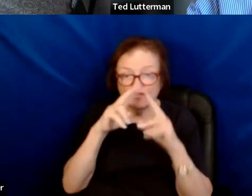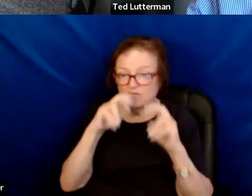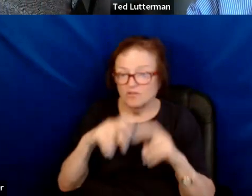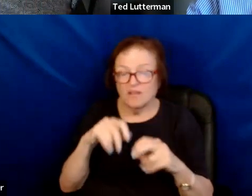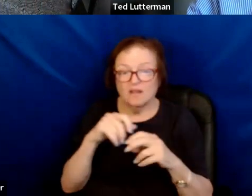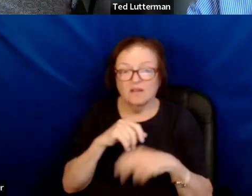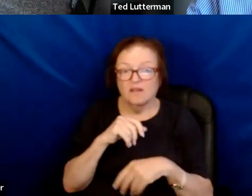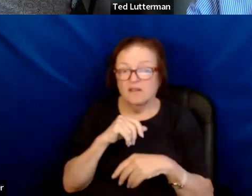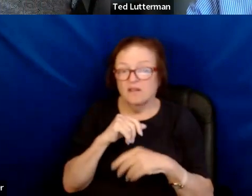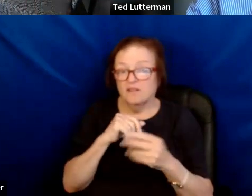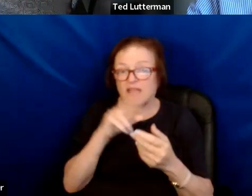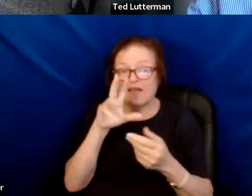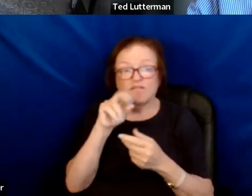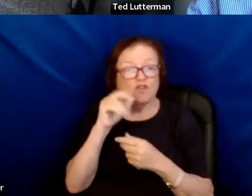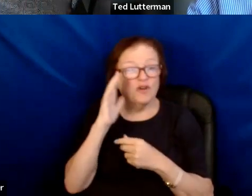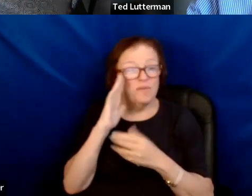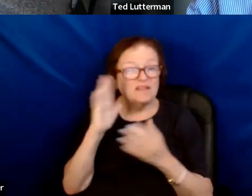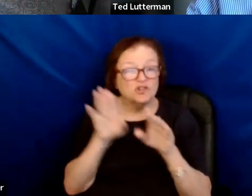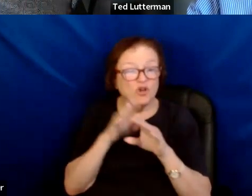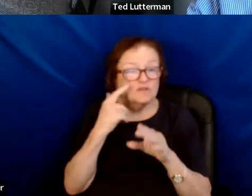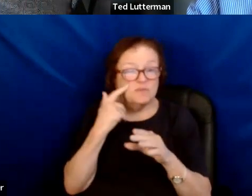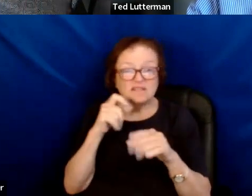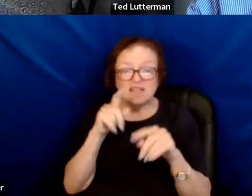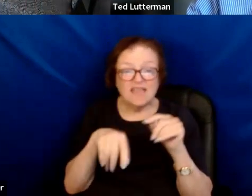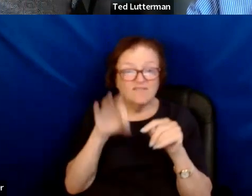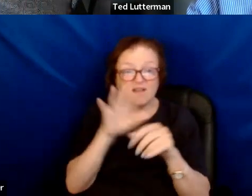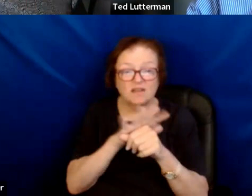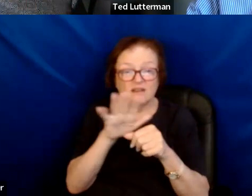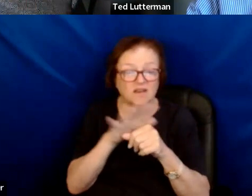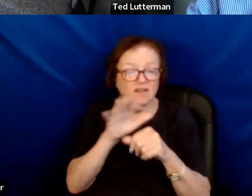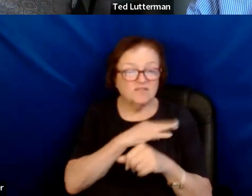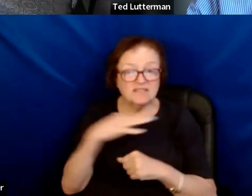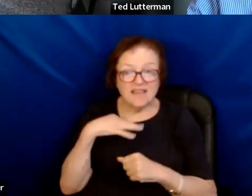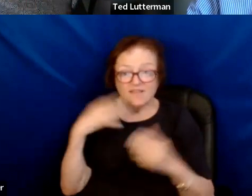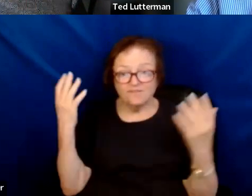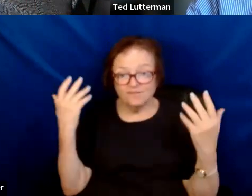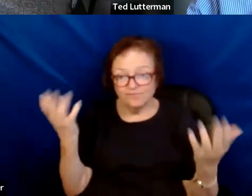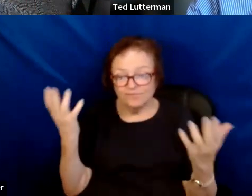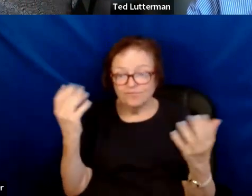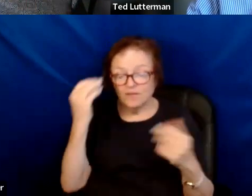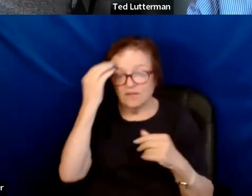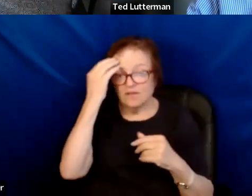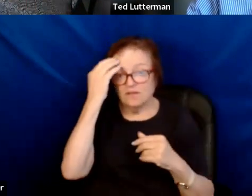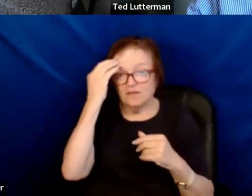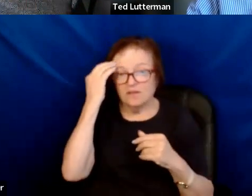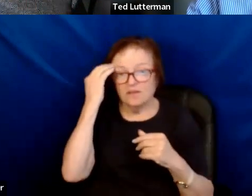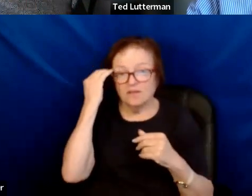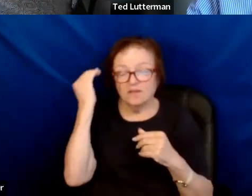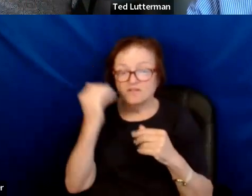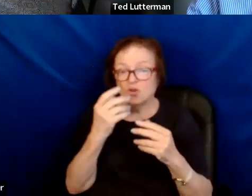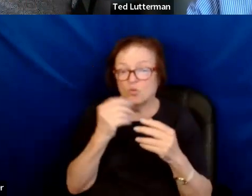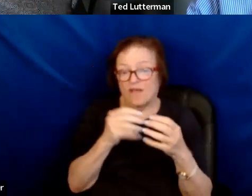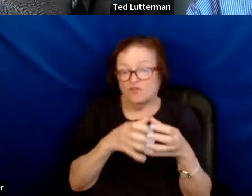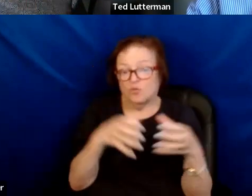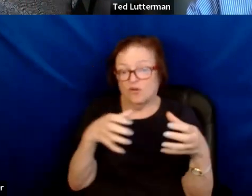beds closed because they can't get enough staff right now. And, initiatives to grow the workforce,